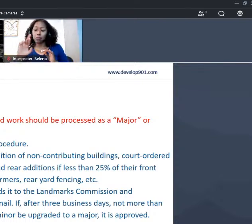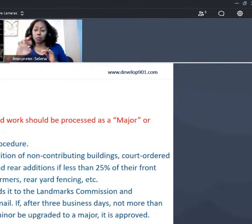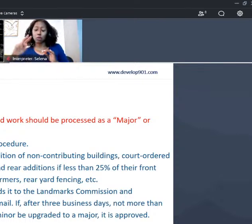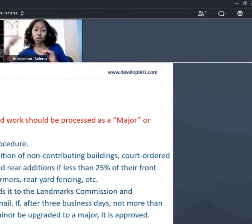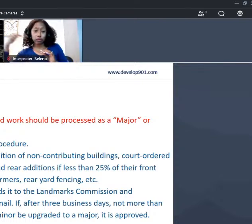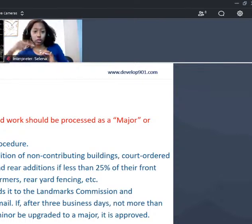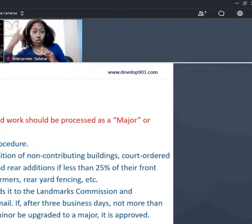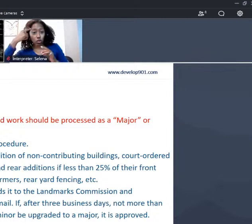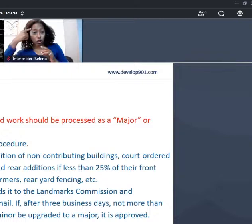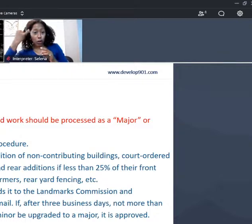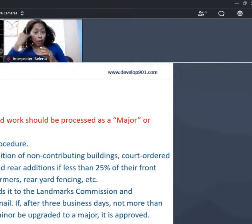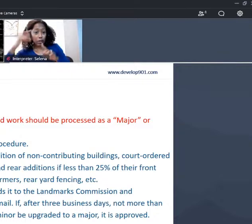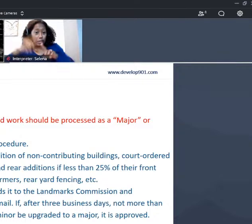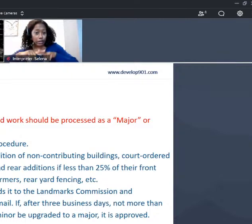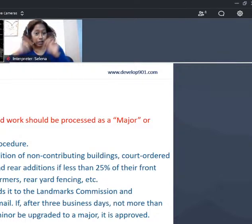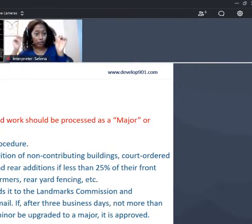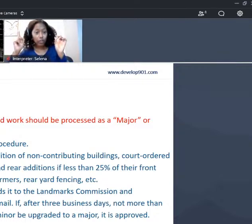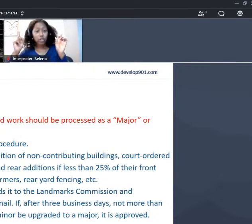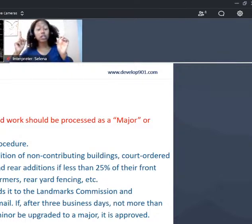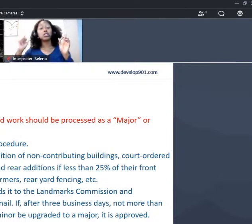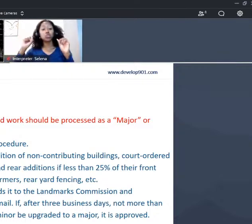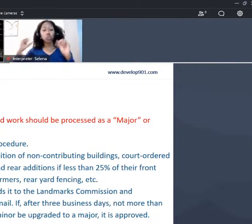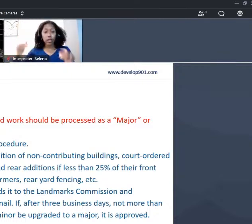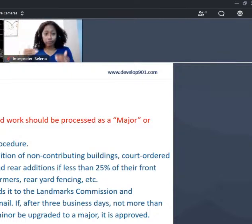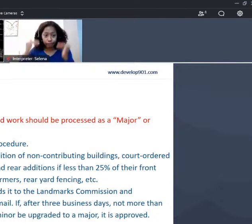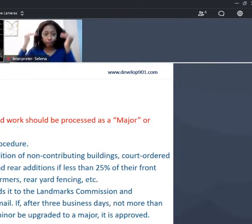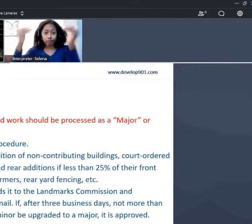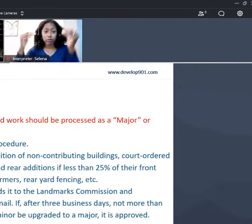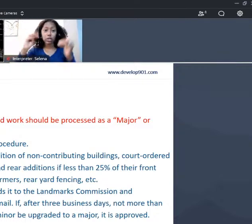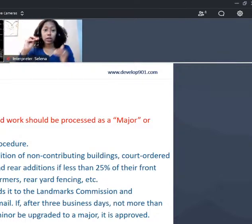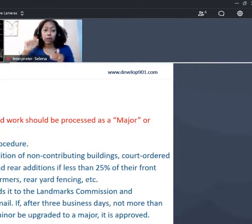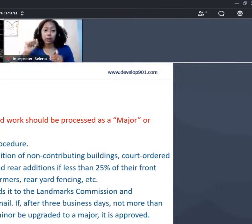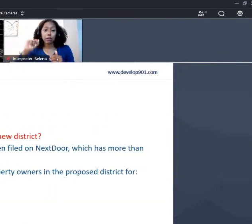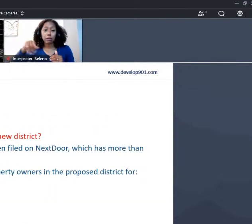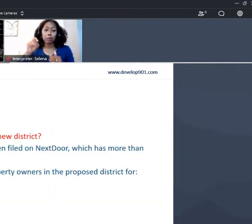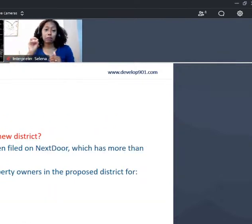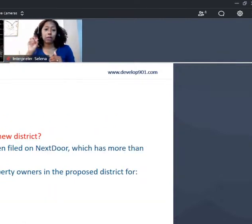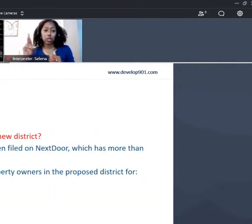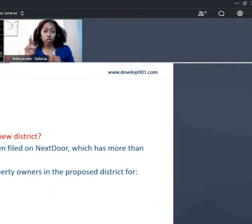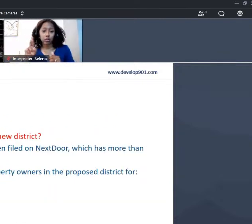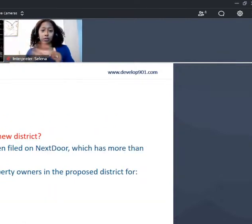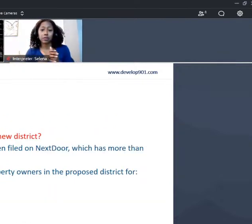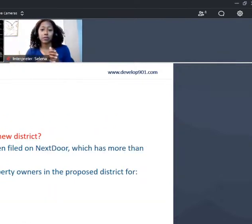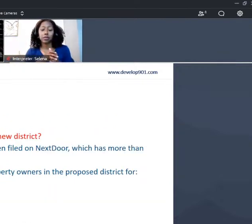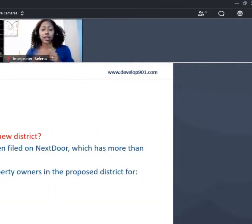and have a full public hearing. Ms. Hayes, I believe I have one more slide.